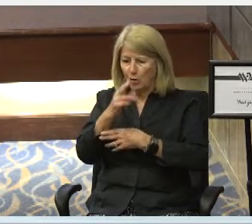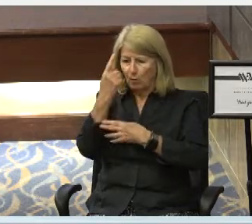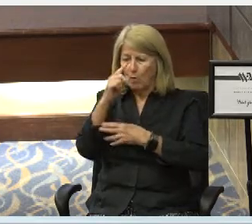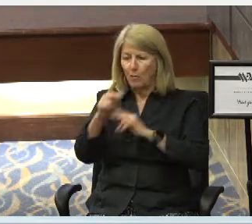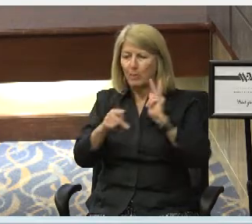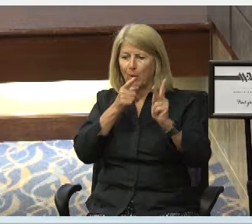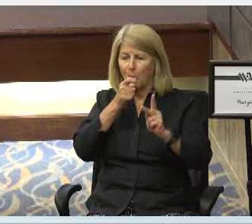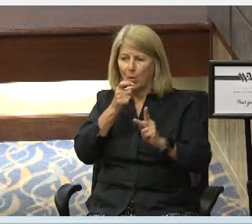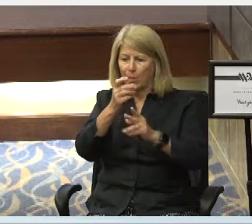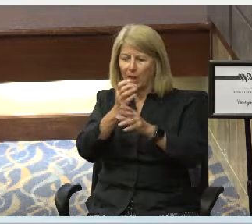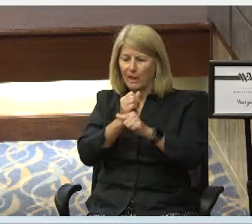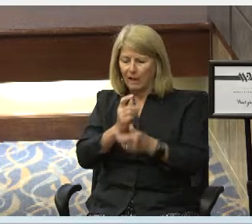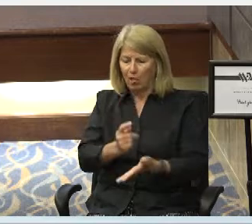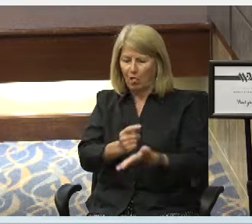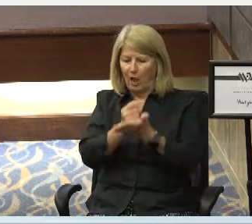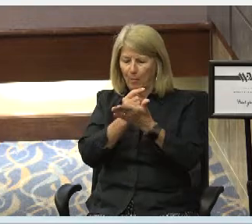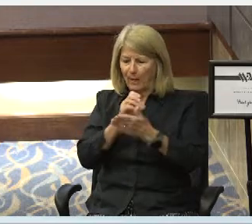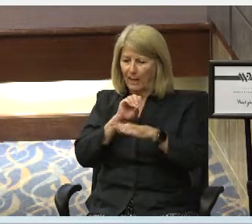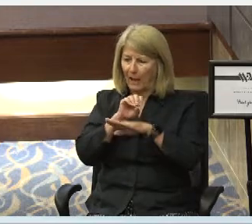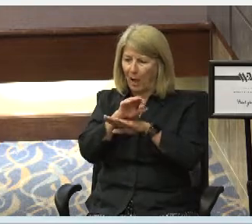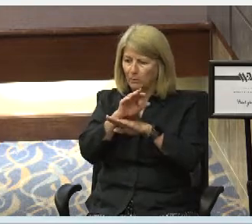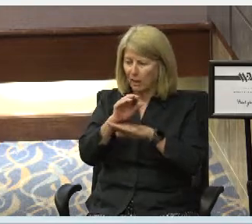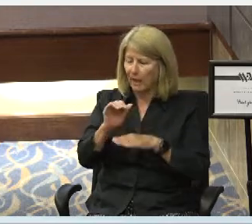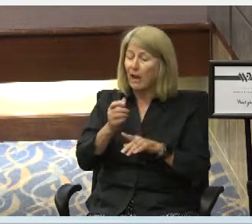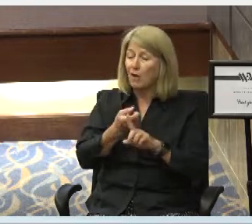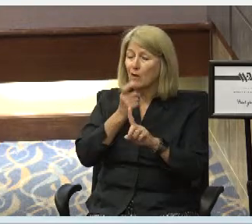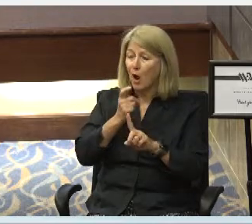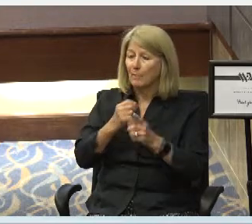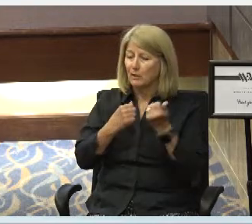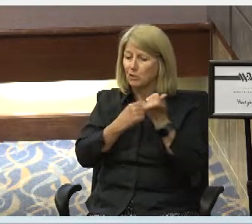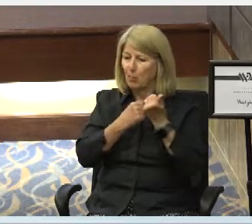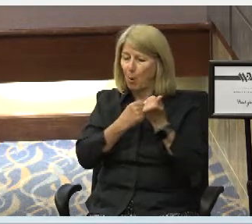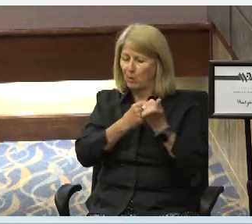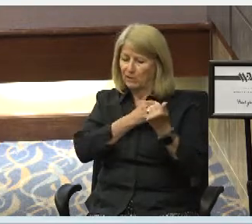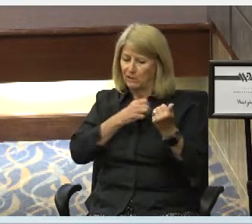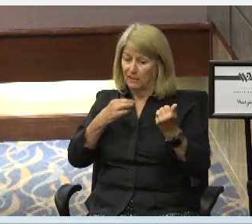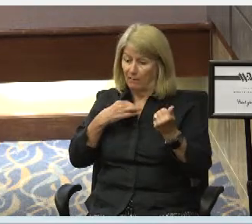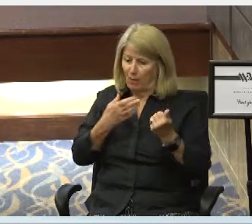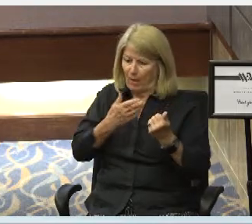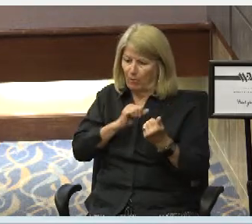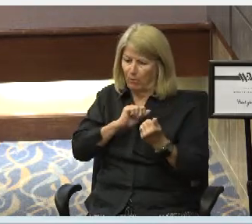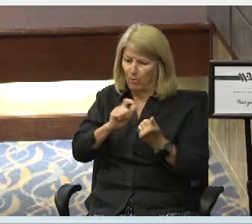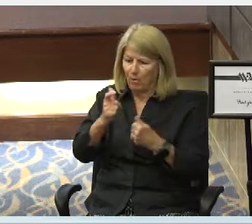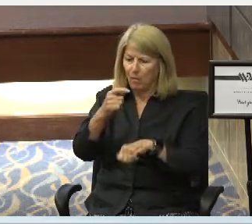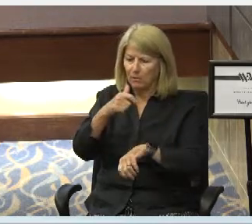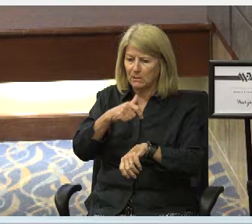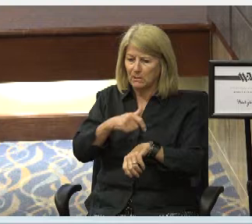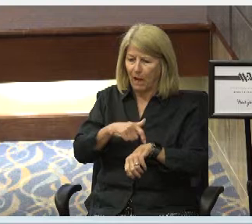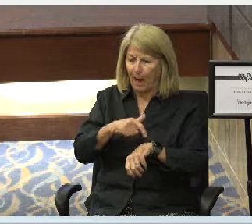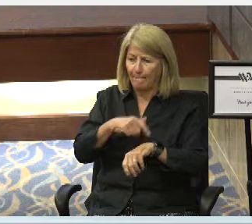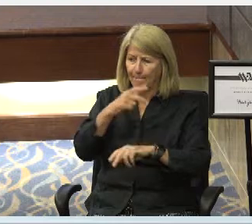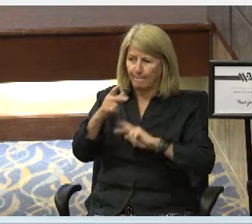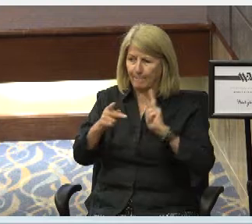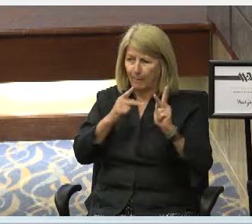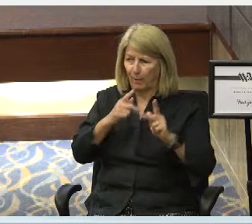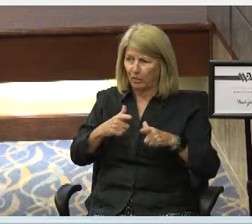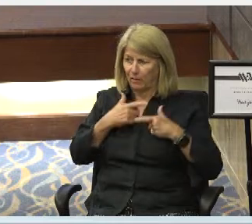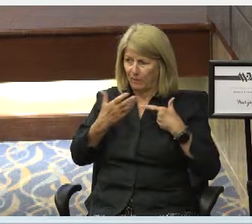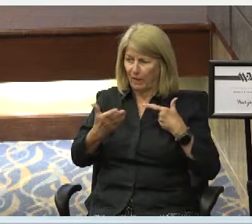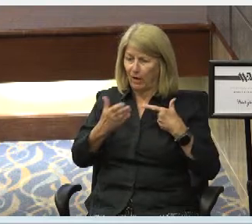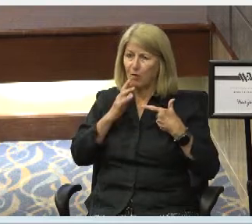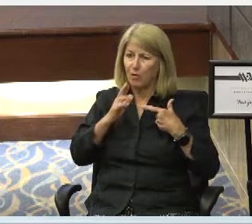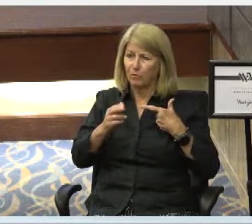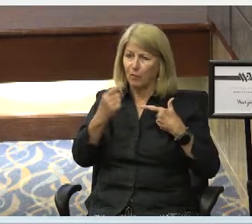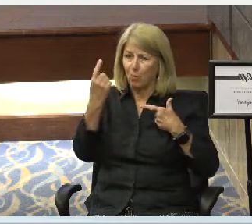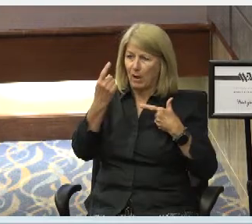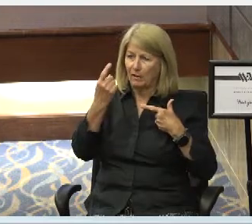counseling from support staff who are present at all times. The residents are present for one or more of the following